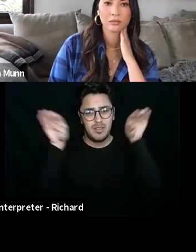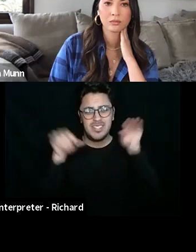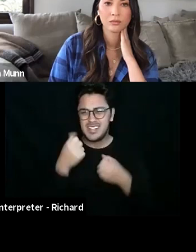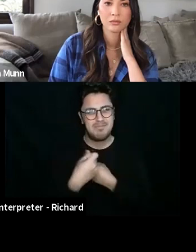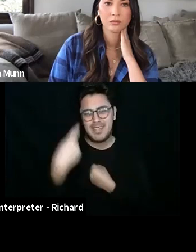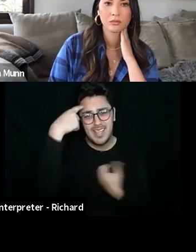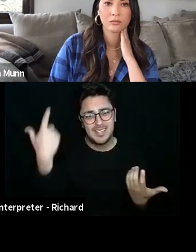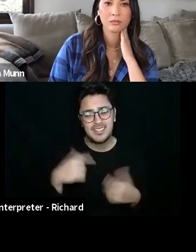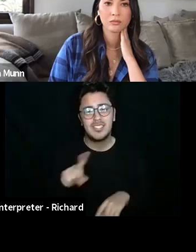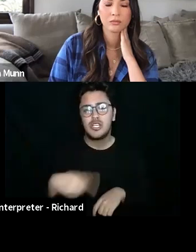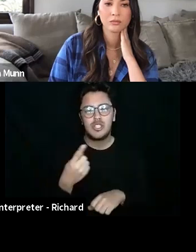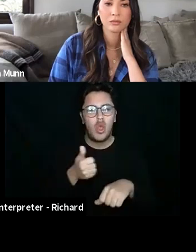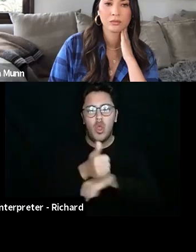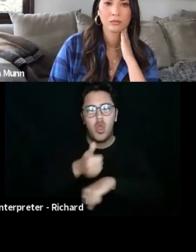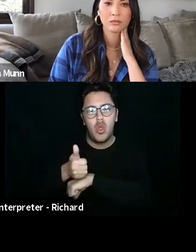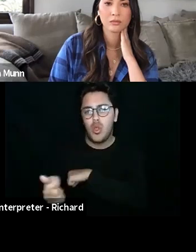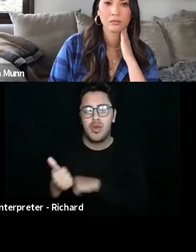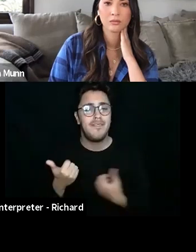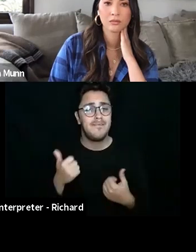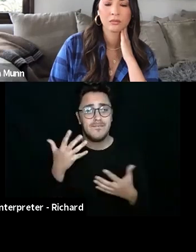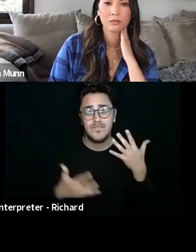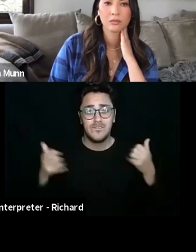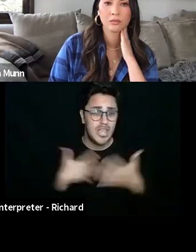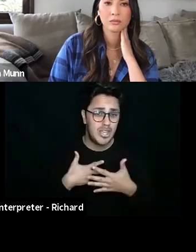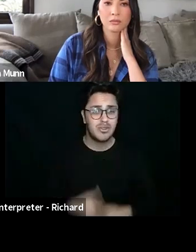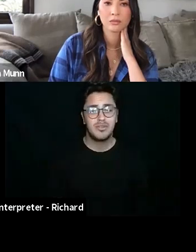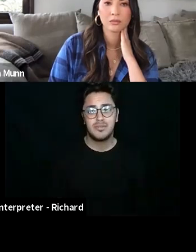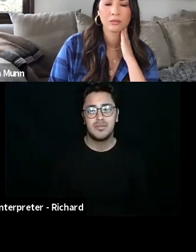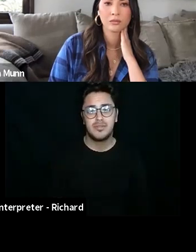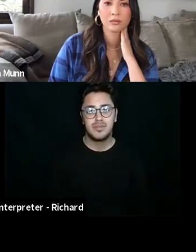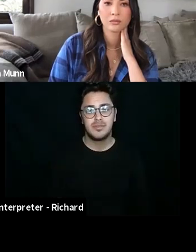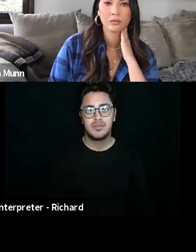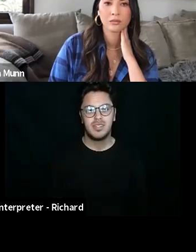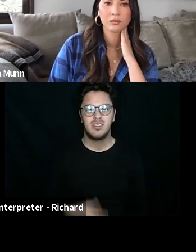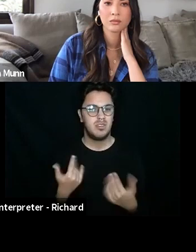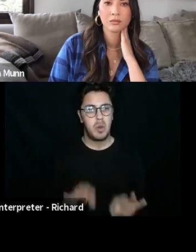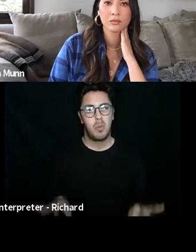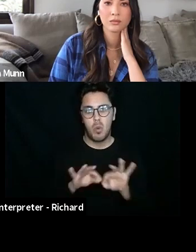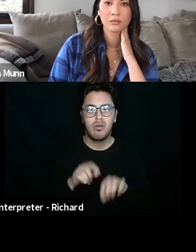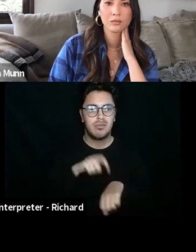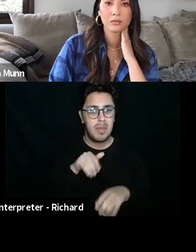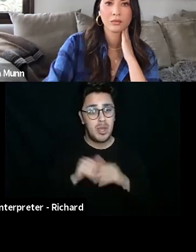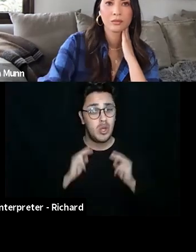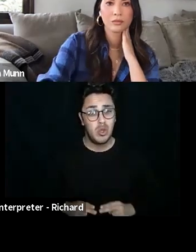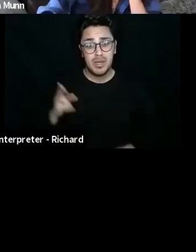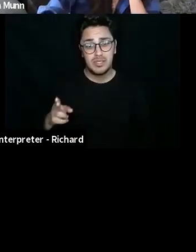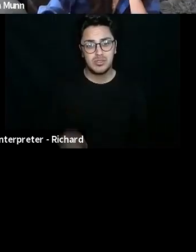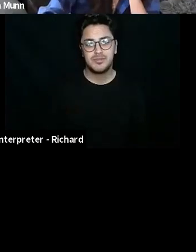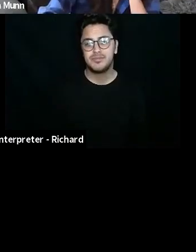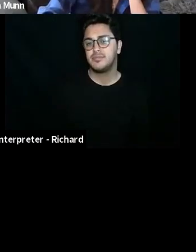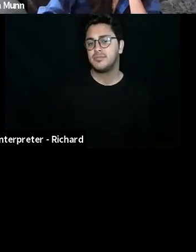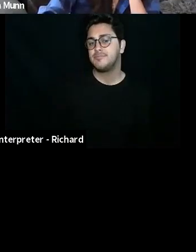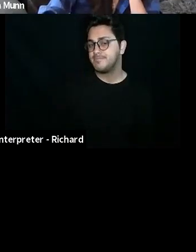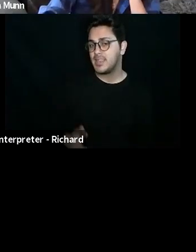just weaponizing fear at one of the most dangerous times in human history. I'm glad we talked about